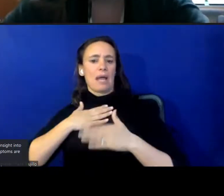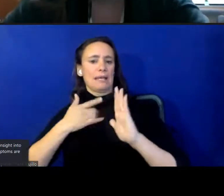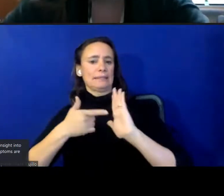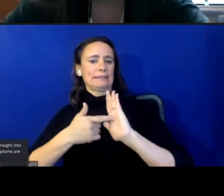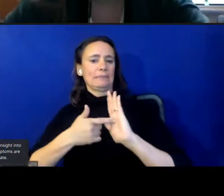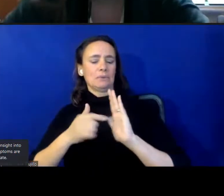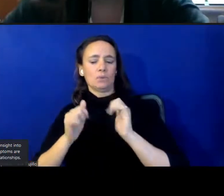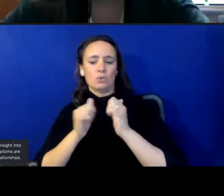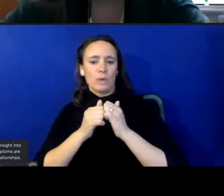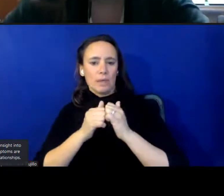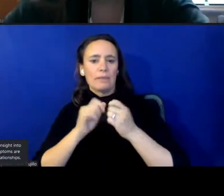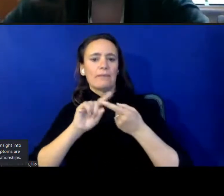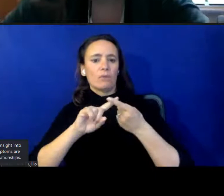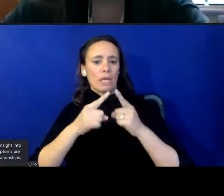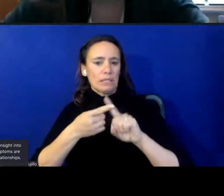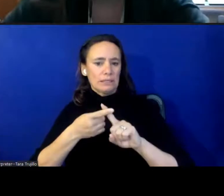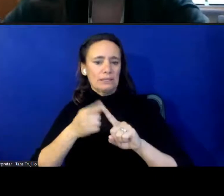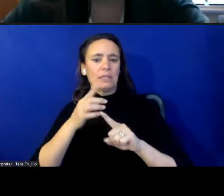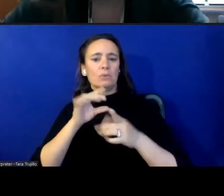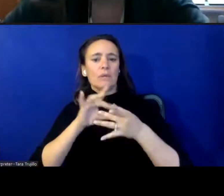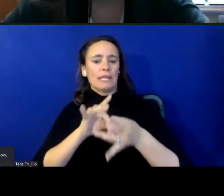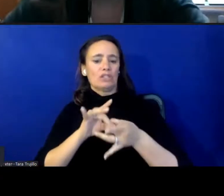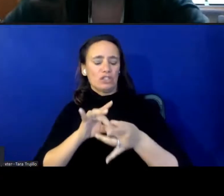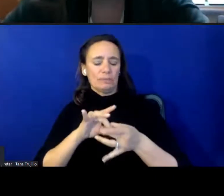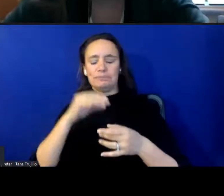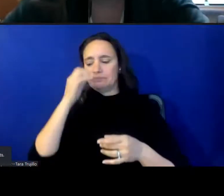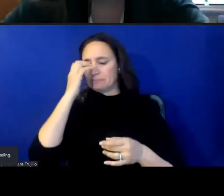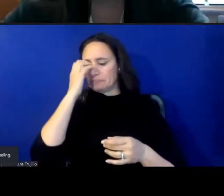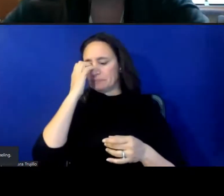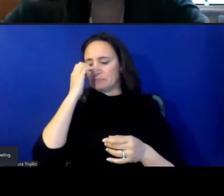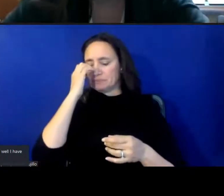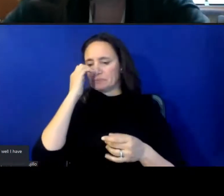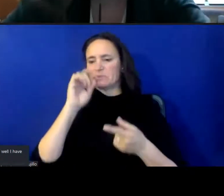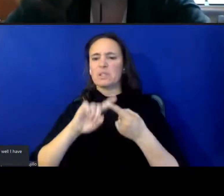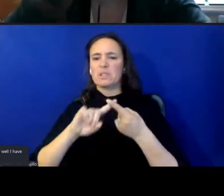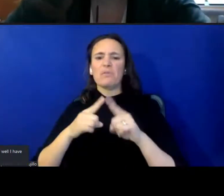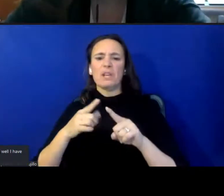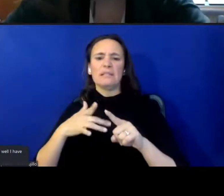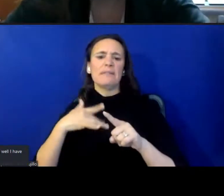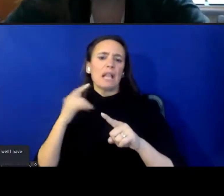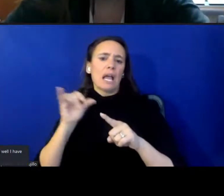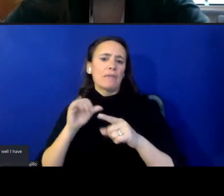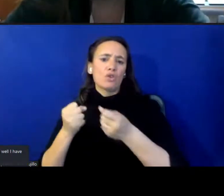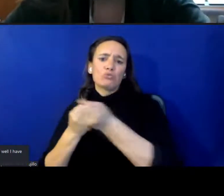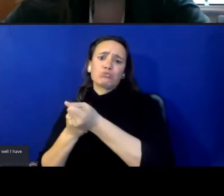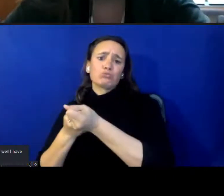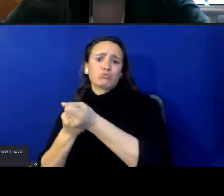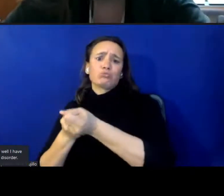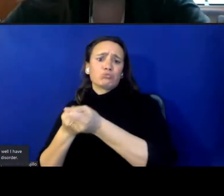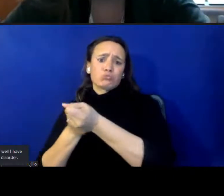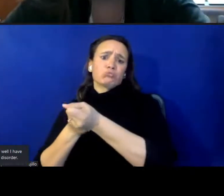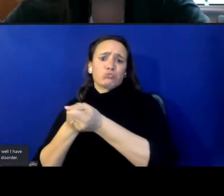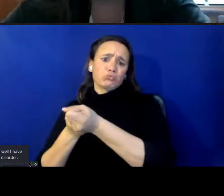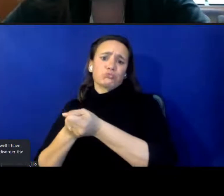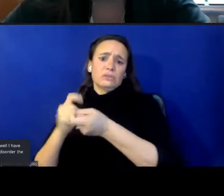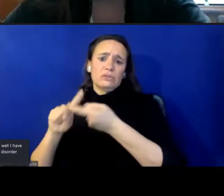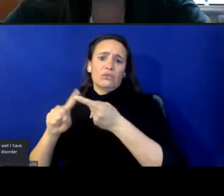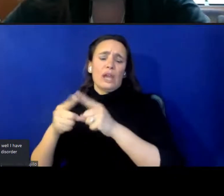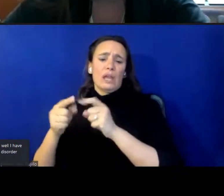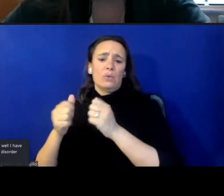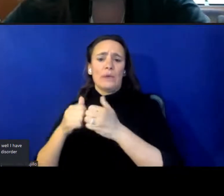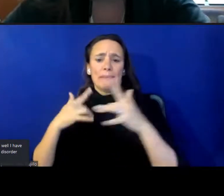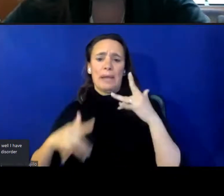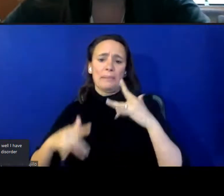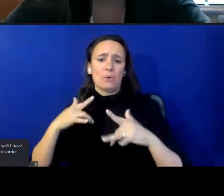and relationships. So I think sometimes friends feel like, well, I have to be there for my friend with bipolar disorder, and if I'm not there for